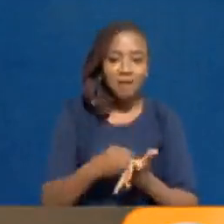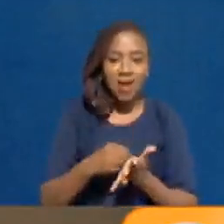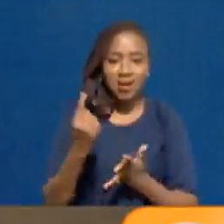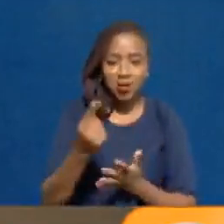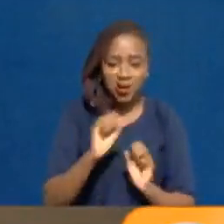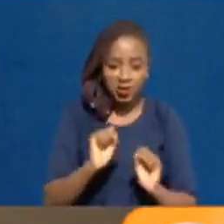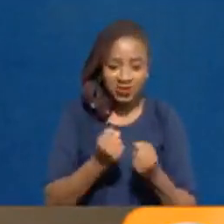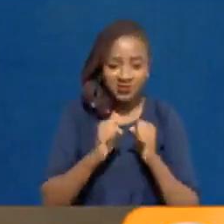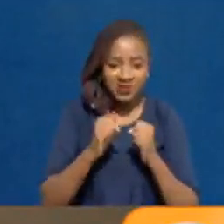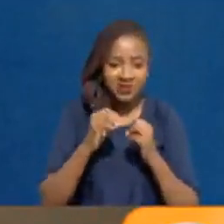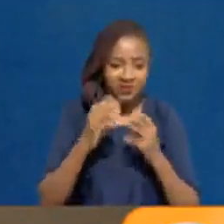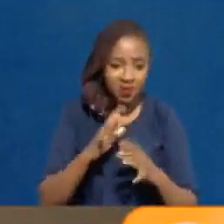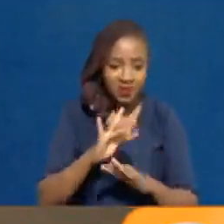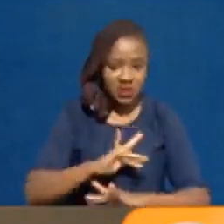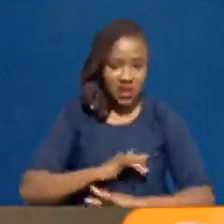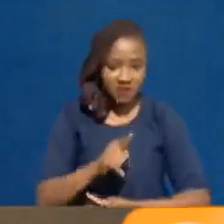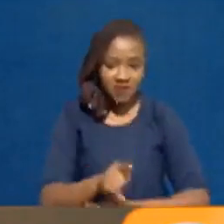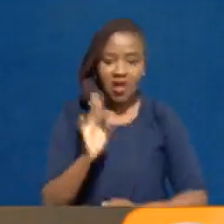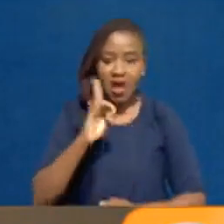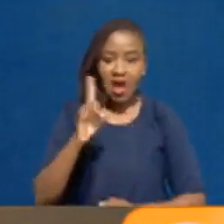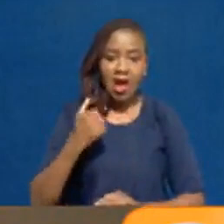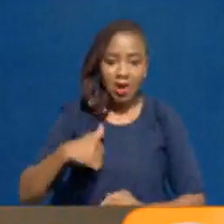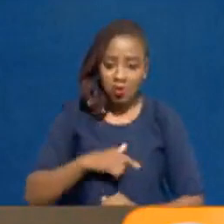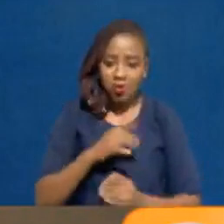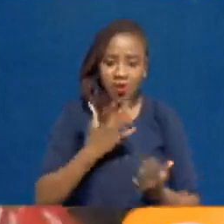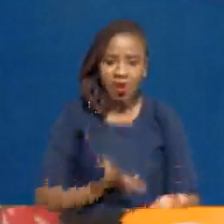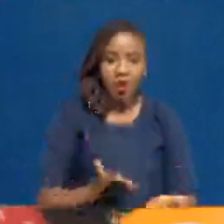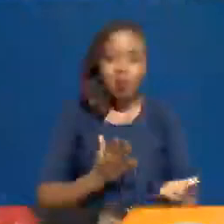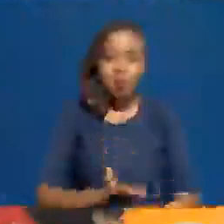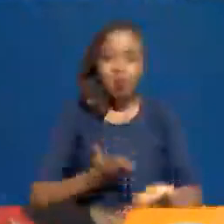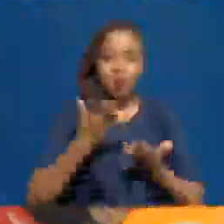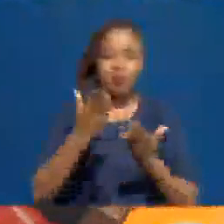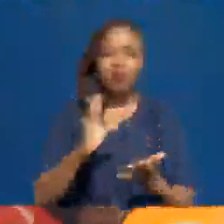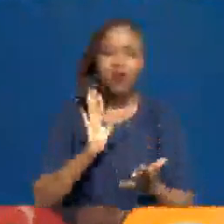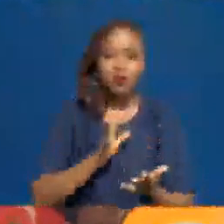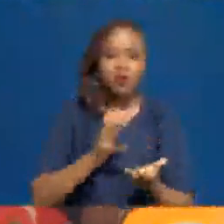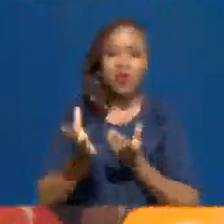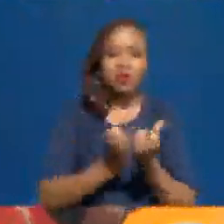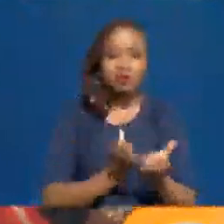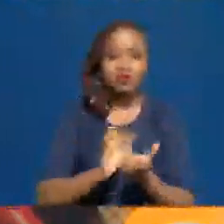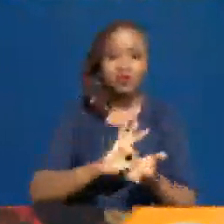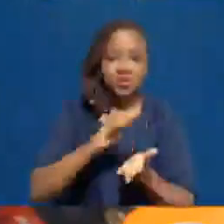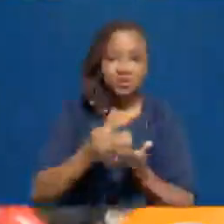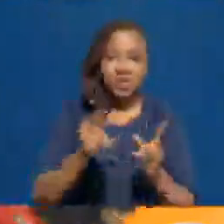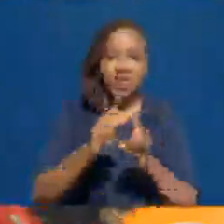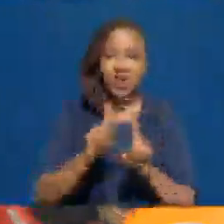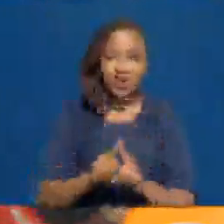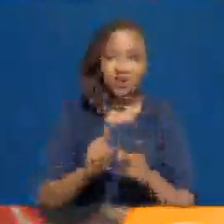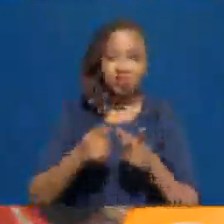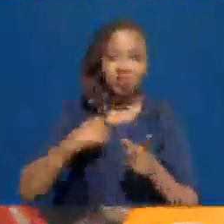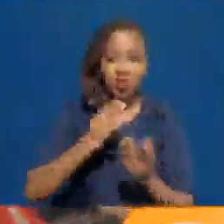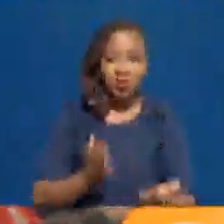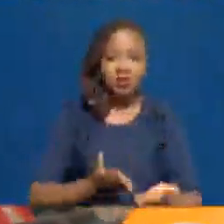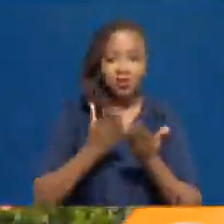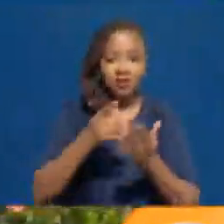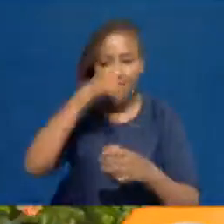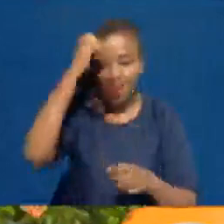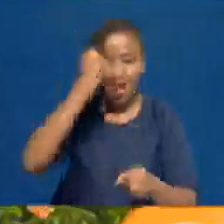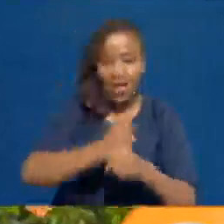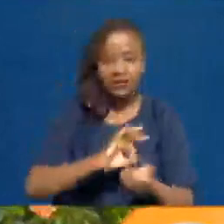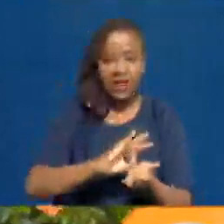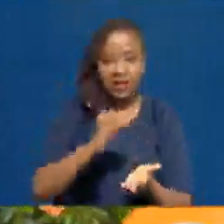mmesave. Sasa tutawapatia pesa ya Women Enterprise Fund na tutawapatia pesa ya Hustler Fund.